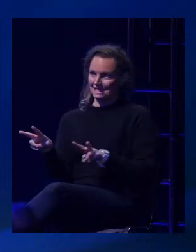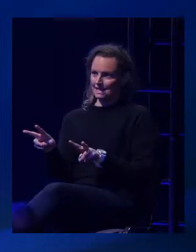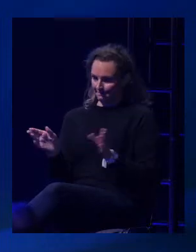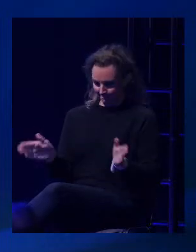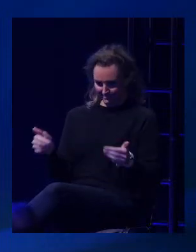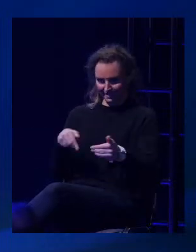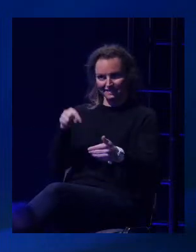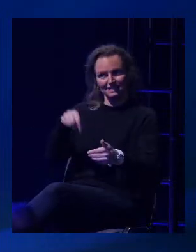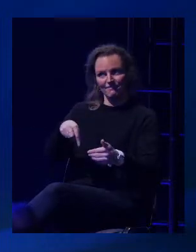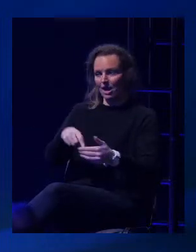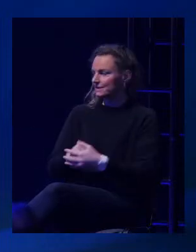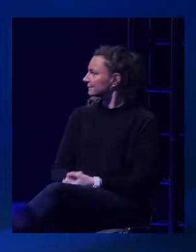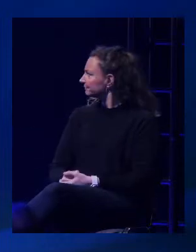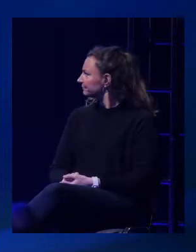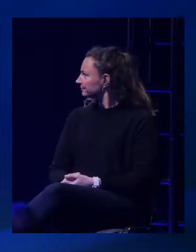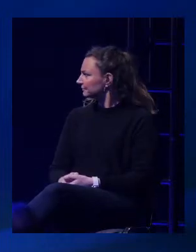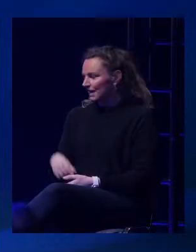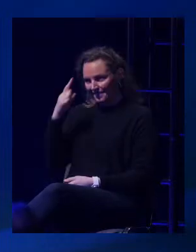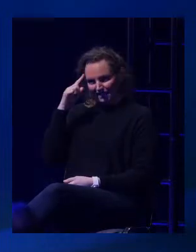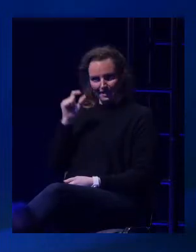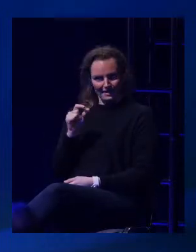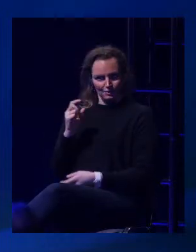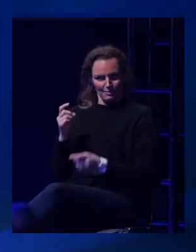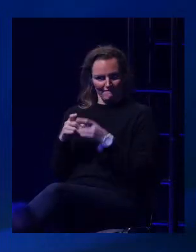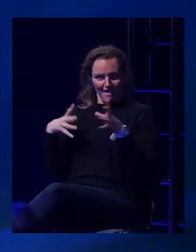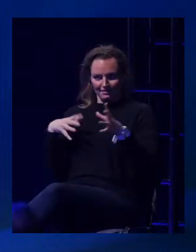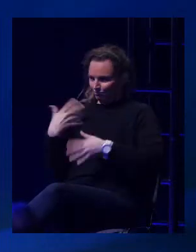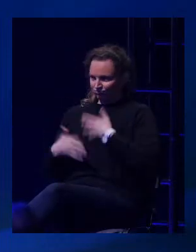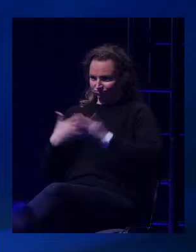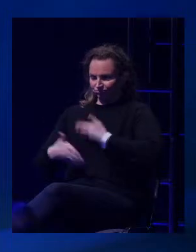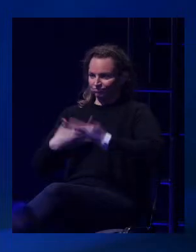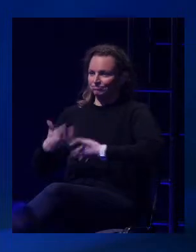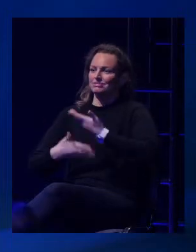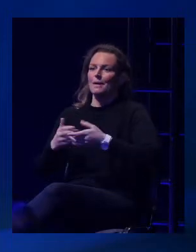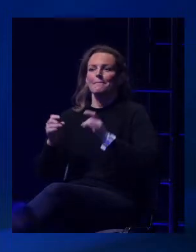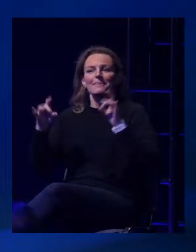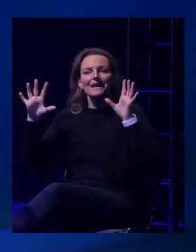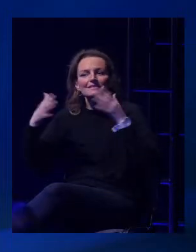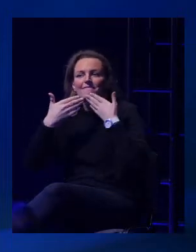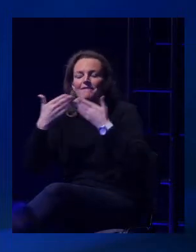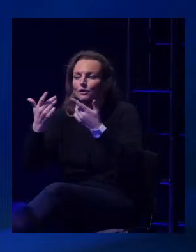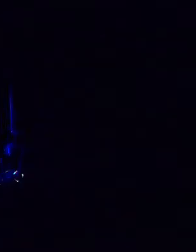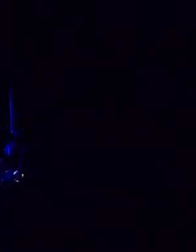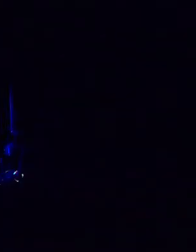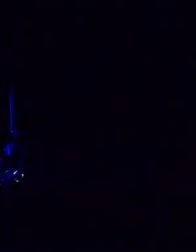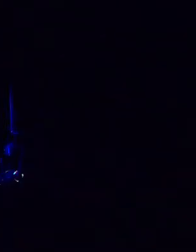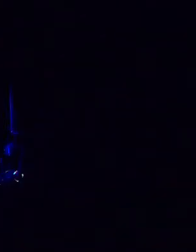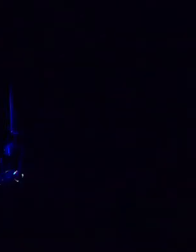I think I probably went through that quite quickly. But that's all. Thank you so much.